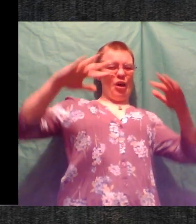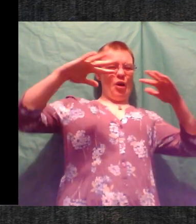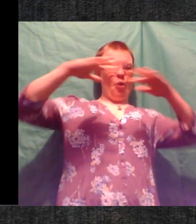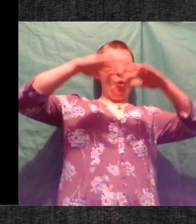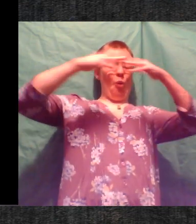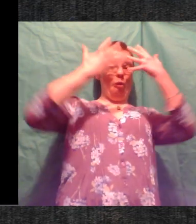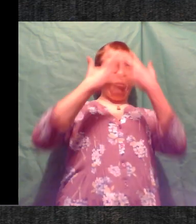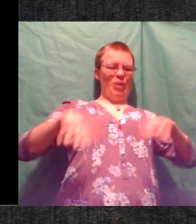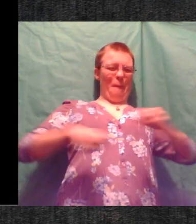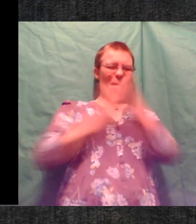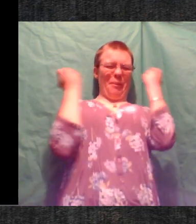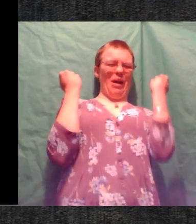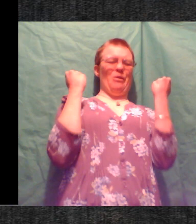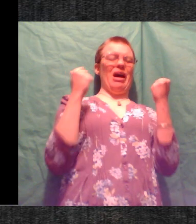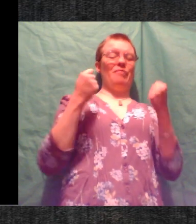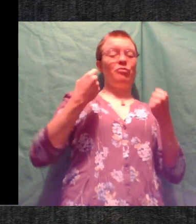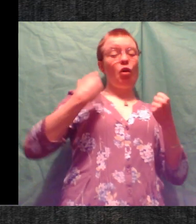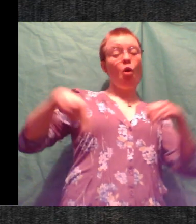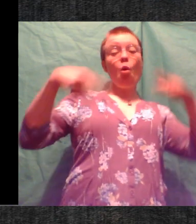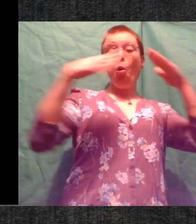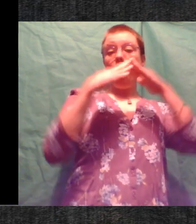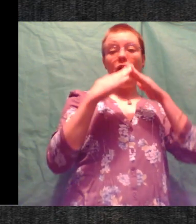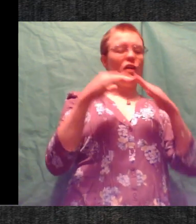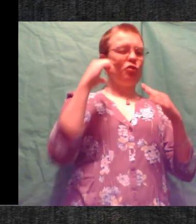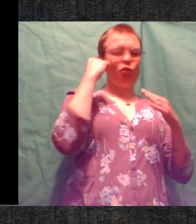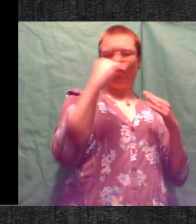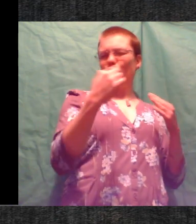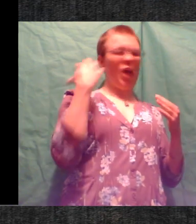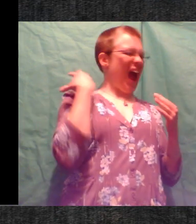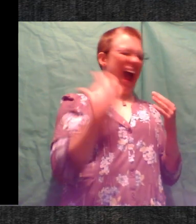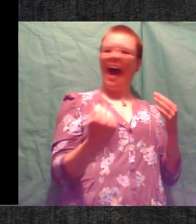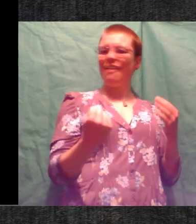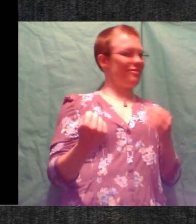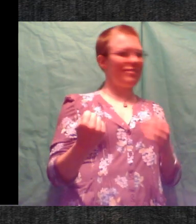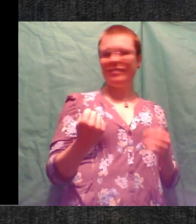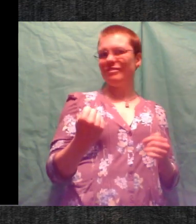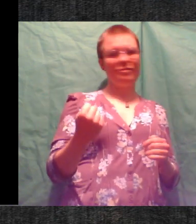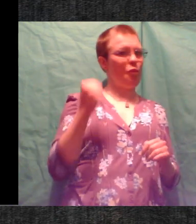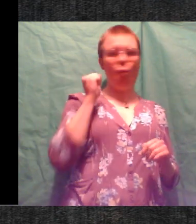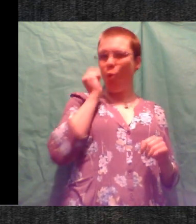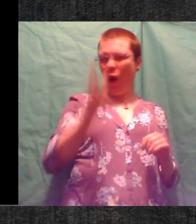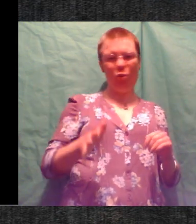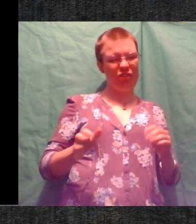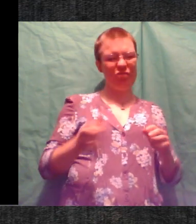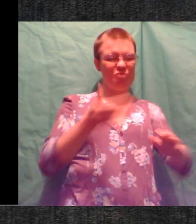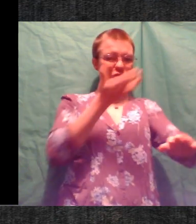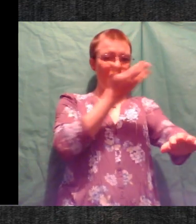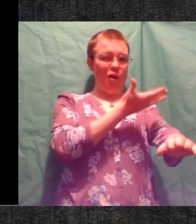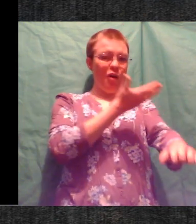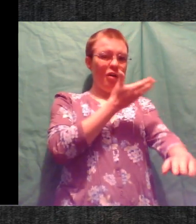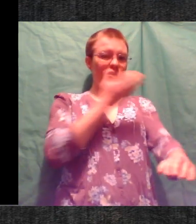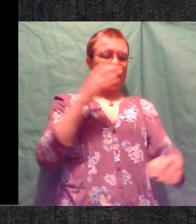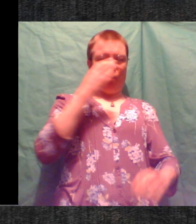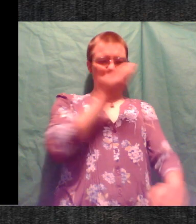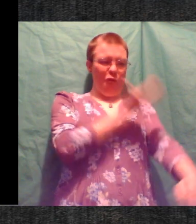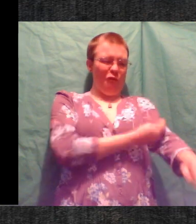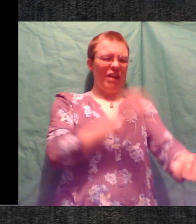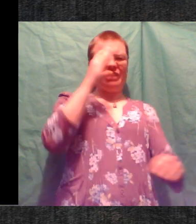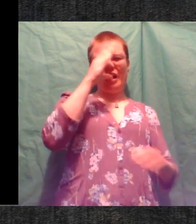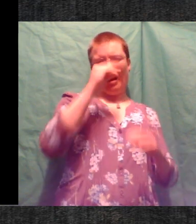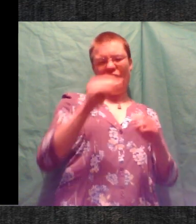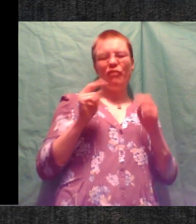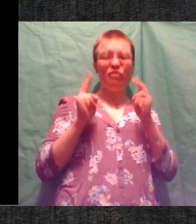this weapon, the White House will have no choice but to surrender the Fox Die vaccine to me.